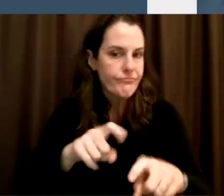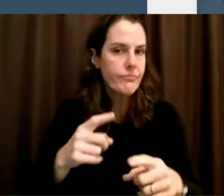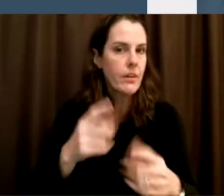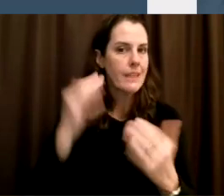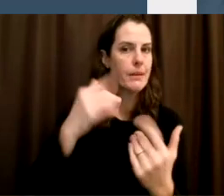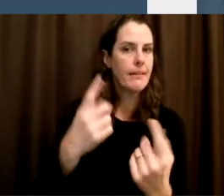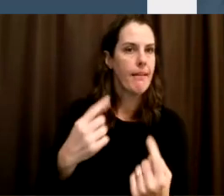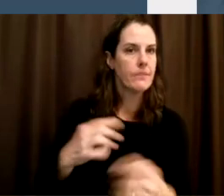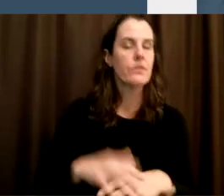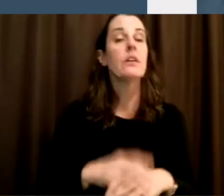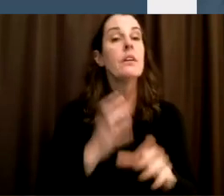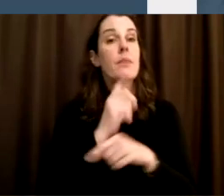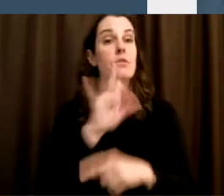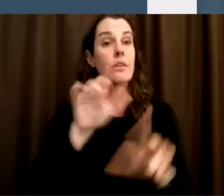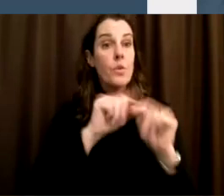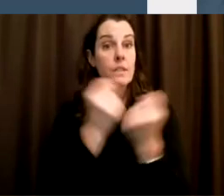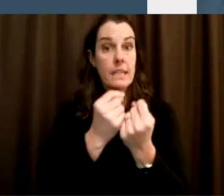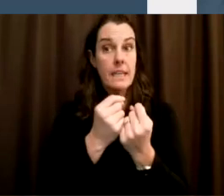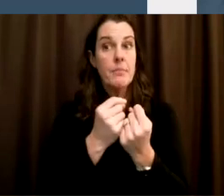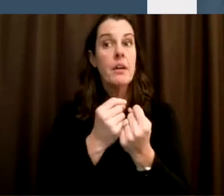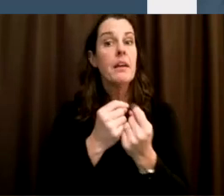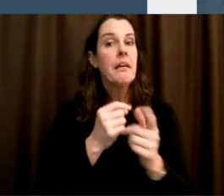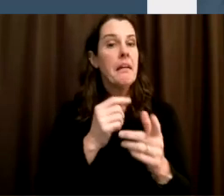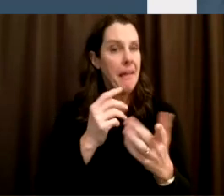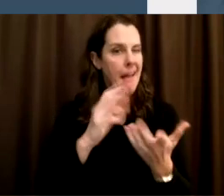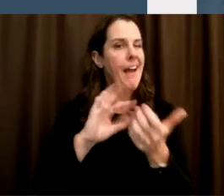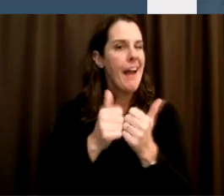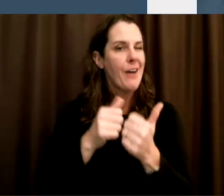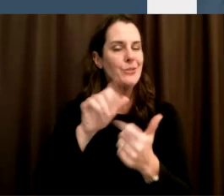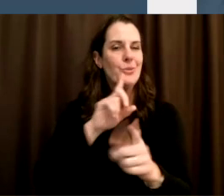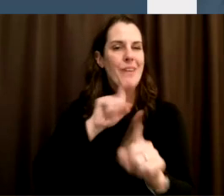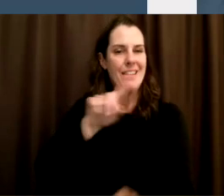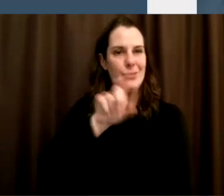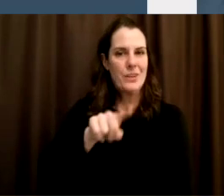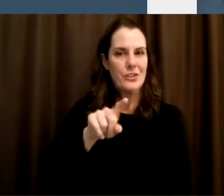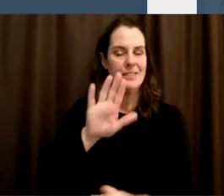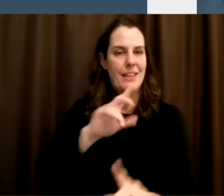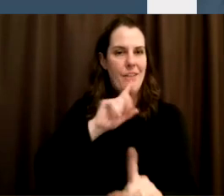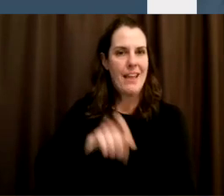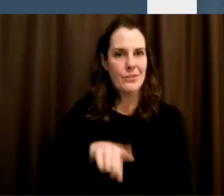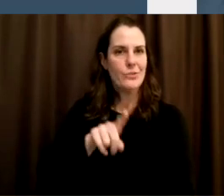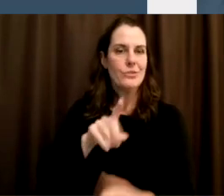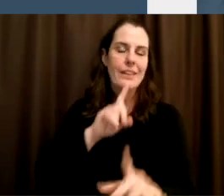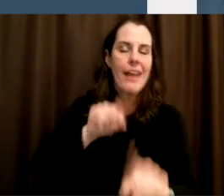Make sure that your team is aligned on how questions will be answered and what you will share. So